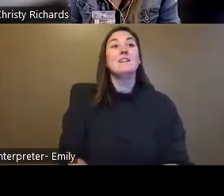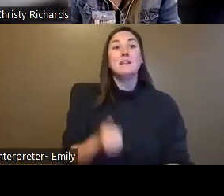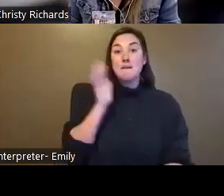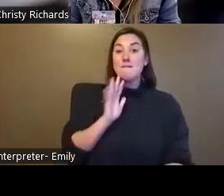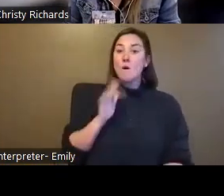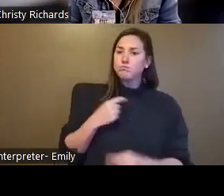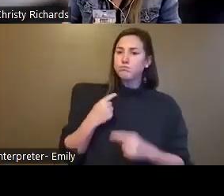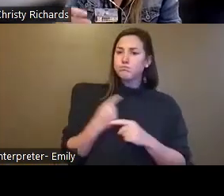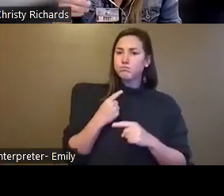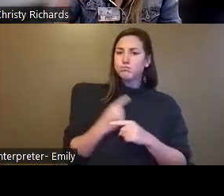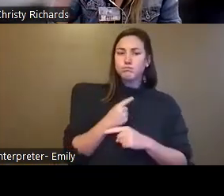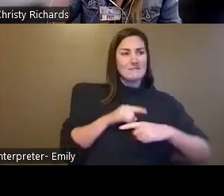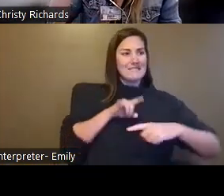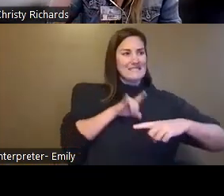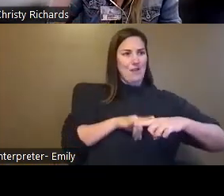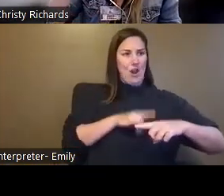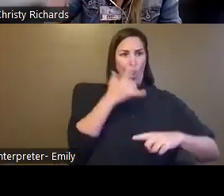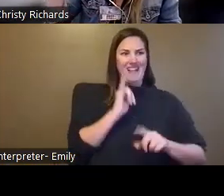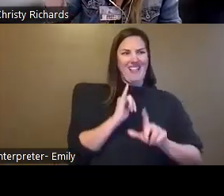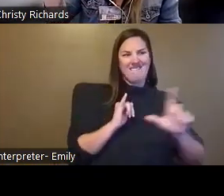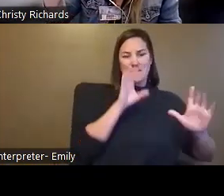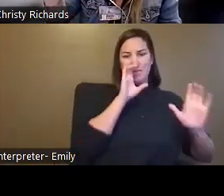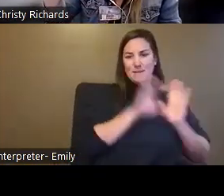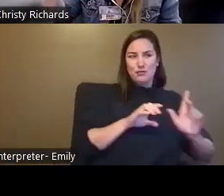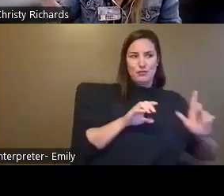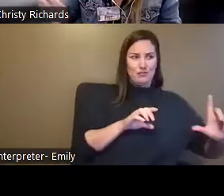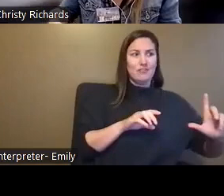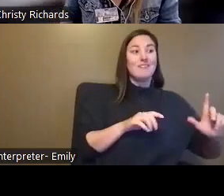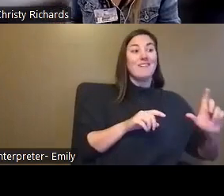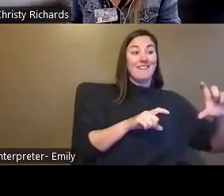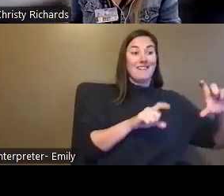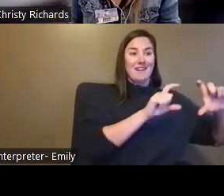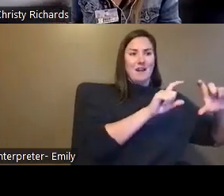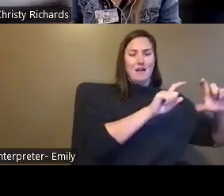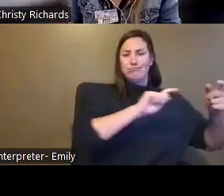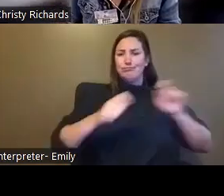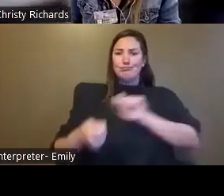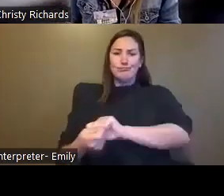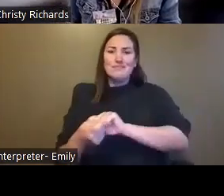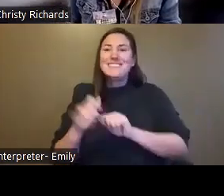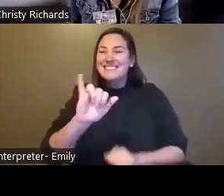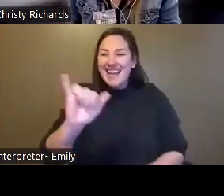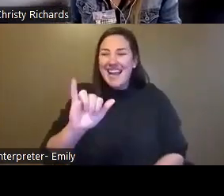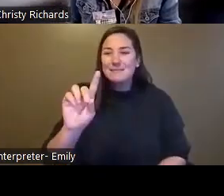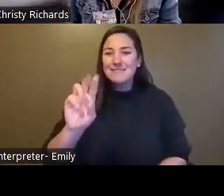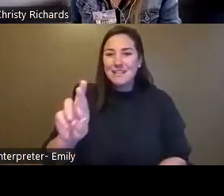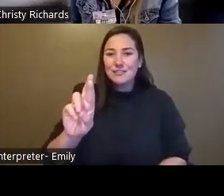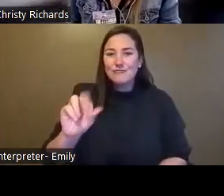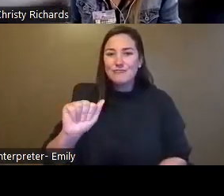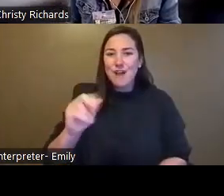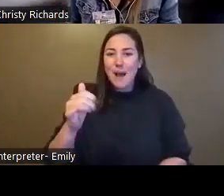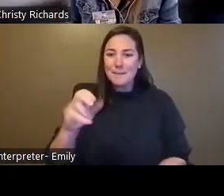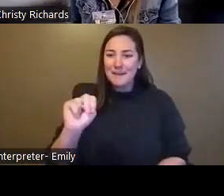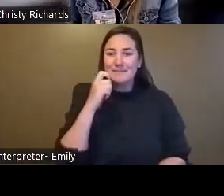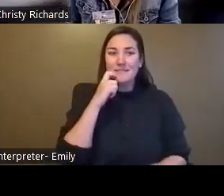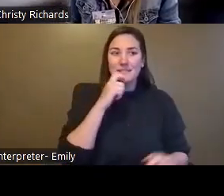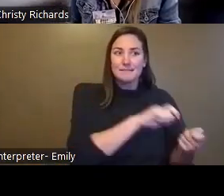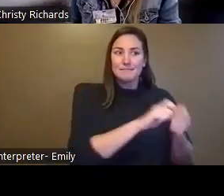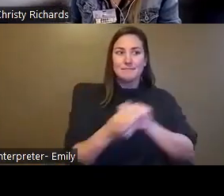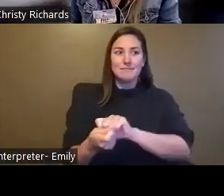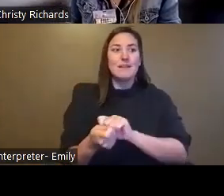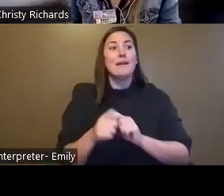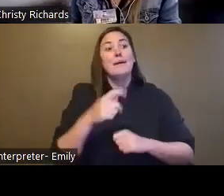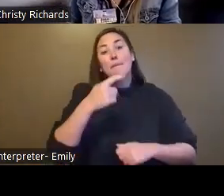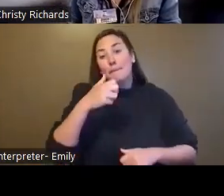traditional cigarette here on the left, and it's morphed, as you saw in the other slides, to an e-cigarette pen,